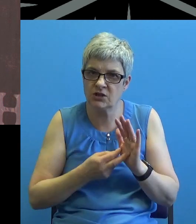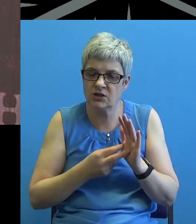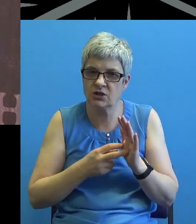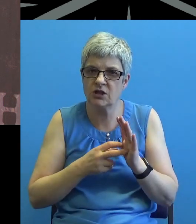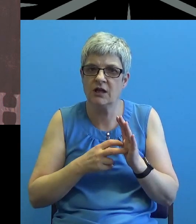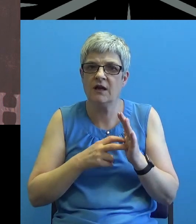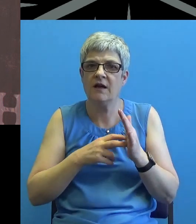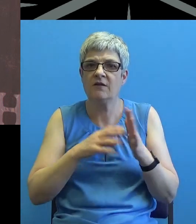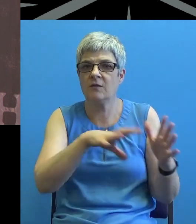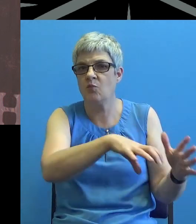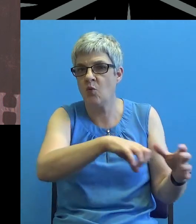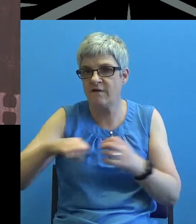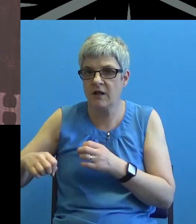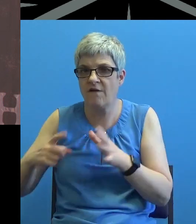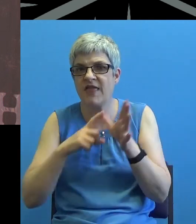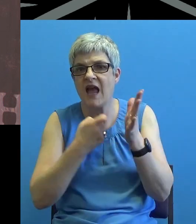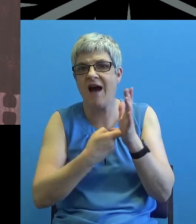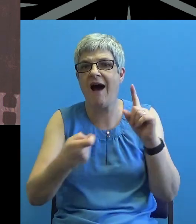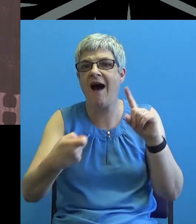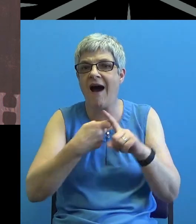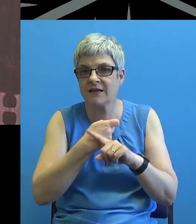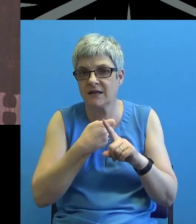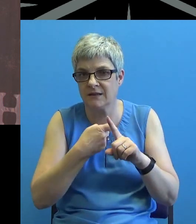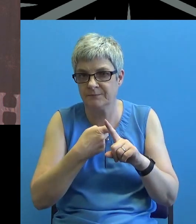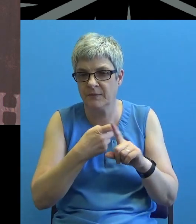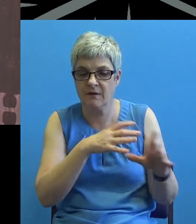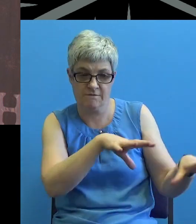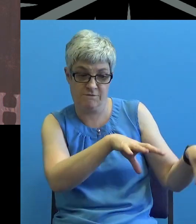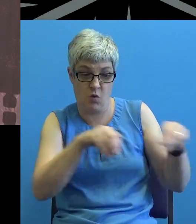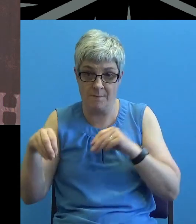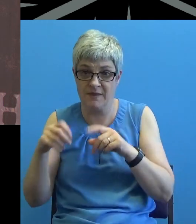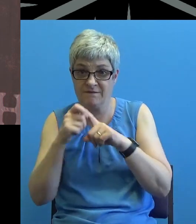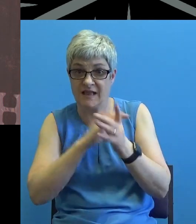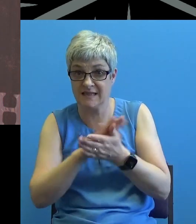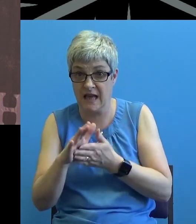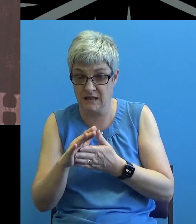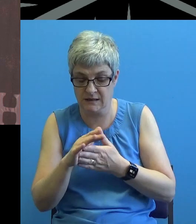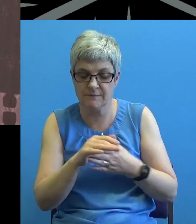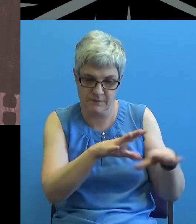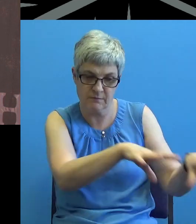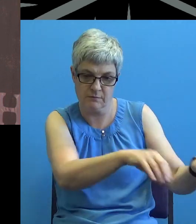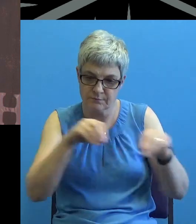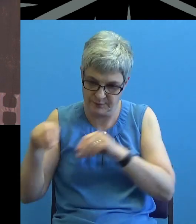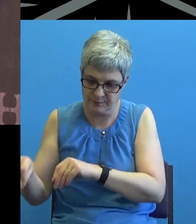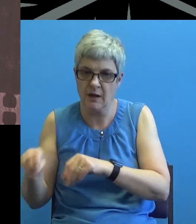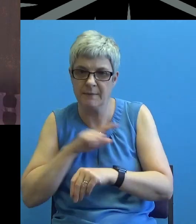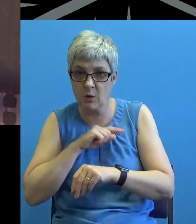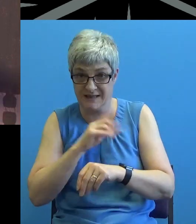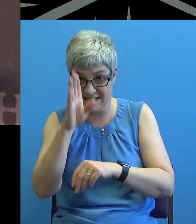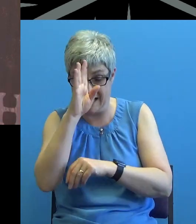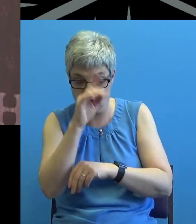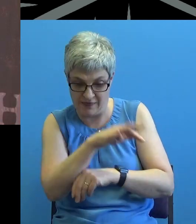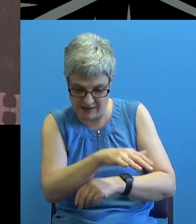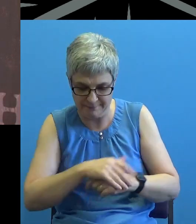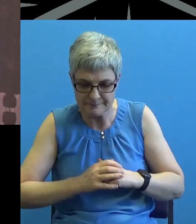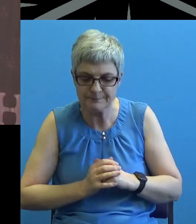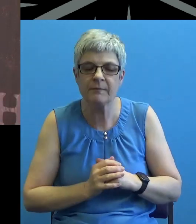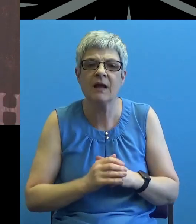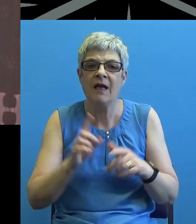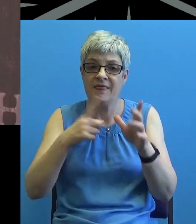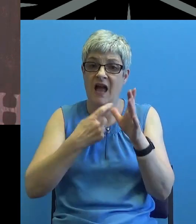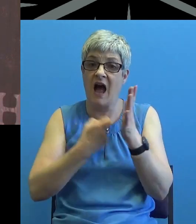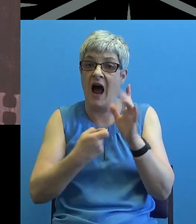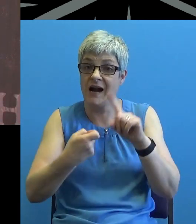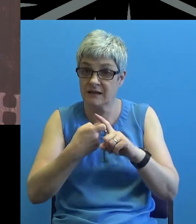movement of the Ark of the Covenant out of the area of the Philistines because it's in danger. Now, that ark is